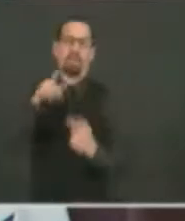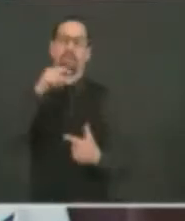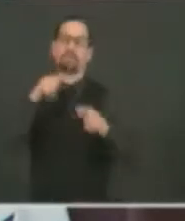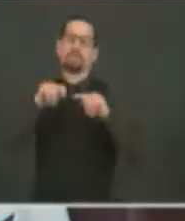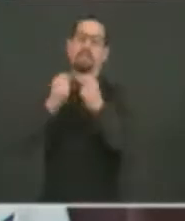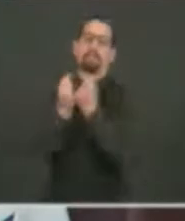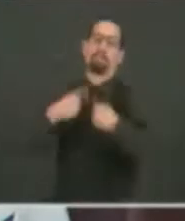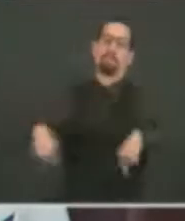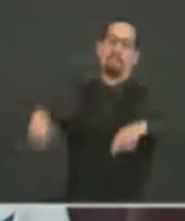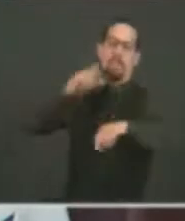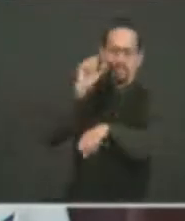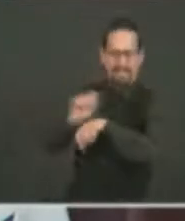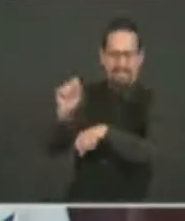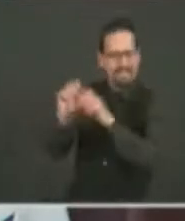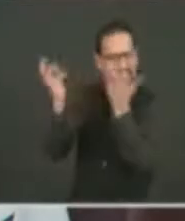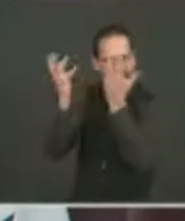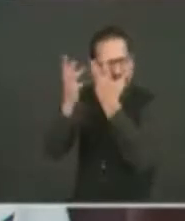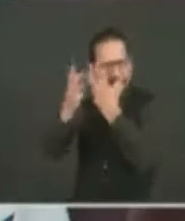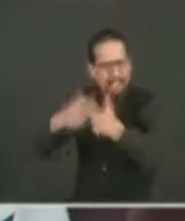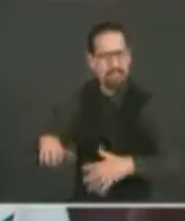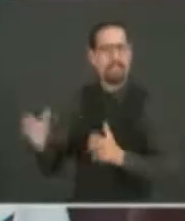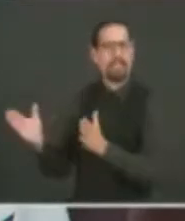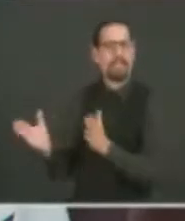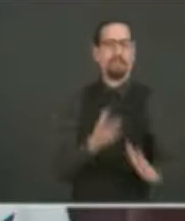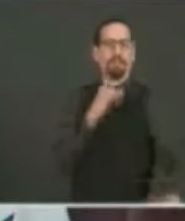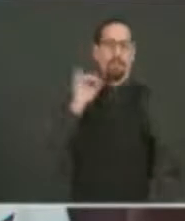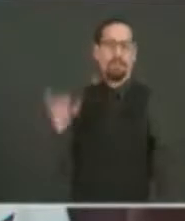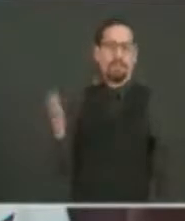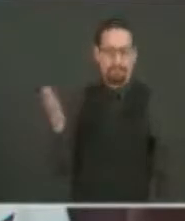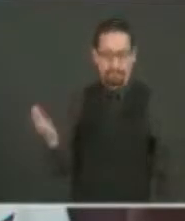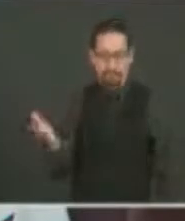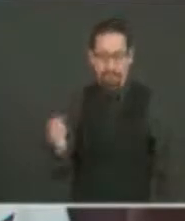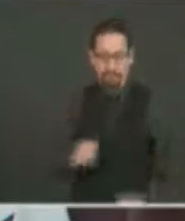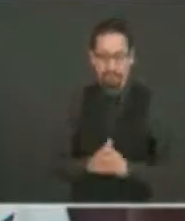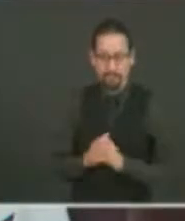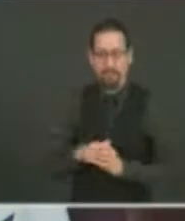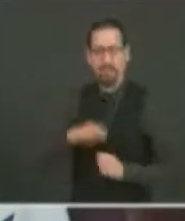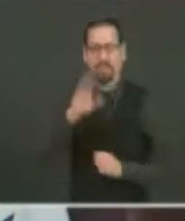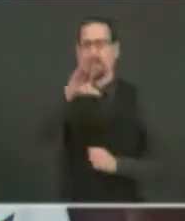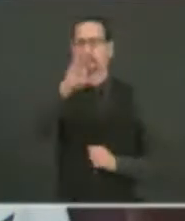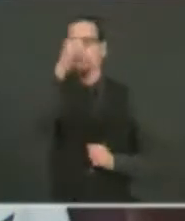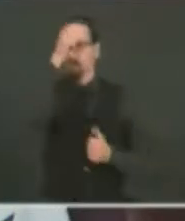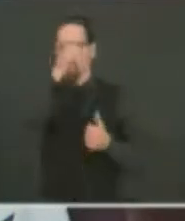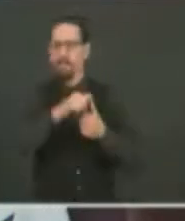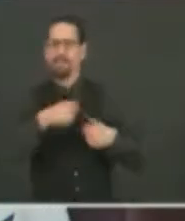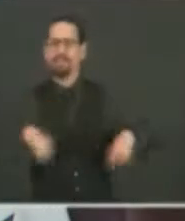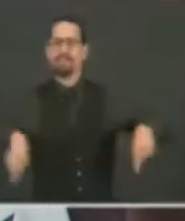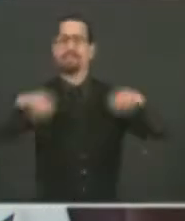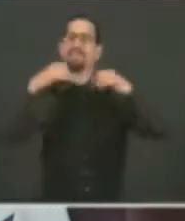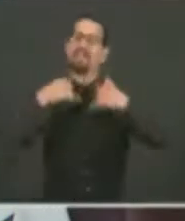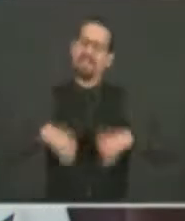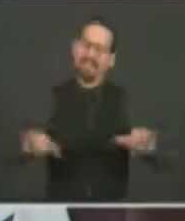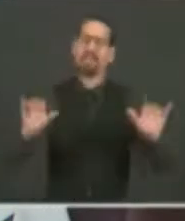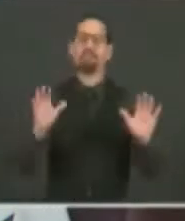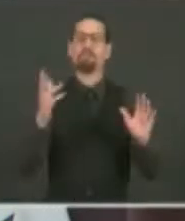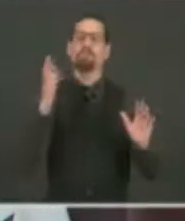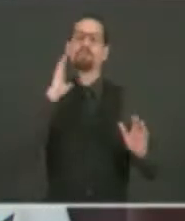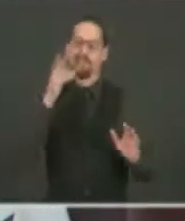But secondly, to highlight, we're going to see cases. 1 week, 77 cases.